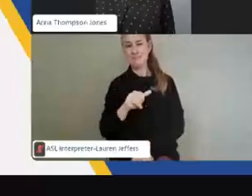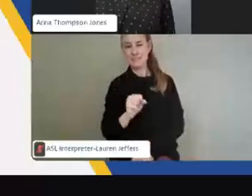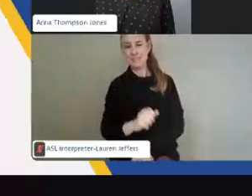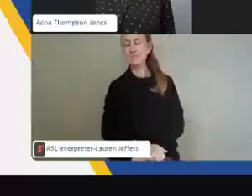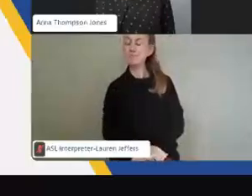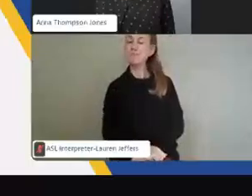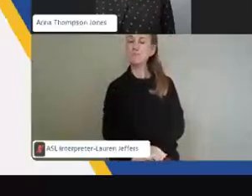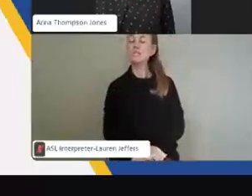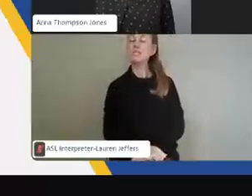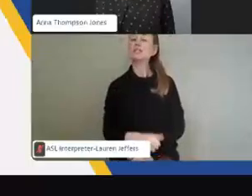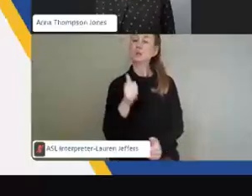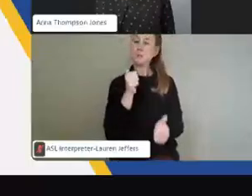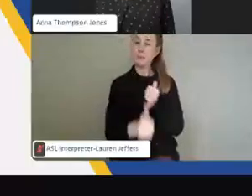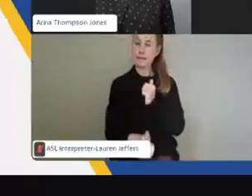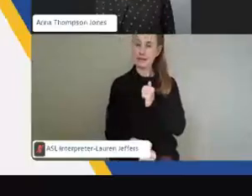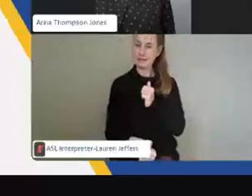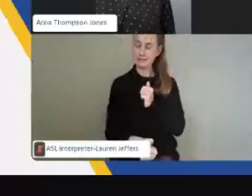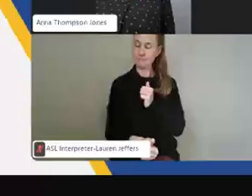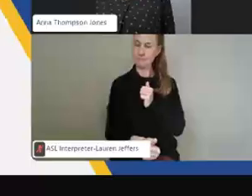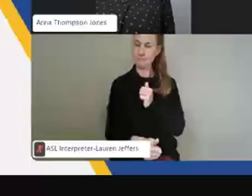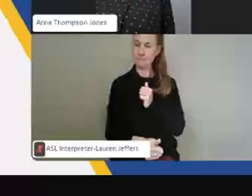right, so the motion passes.